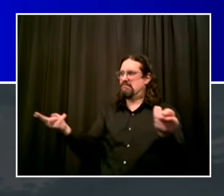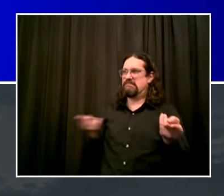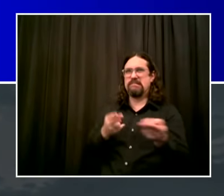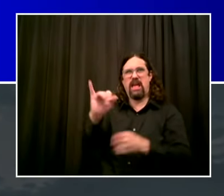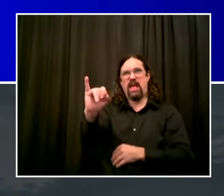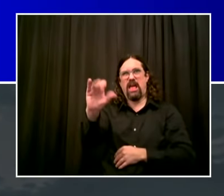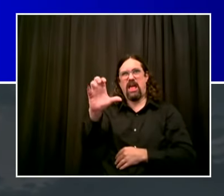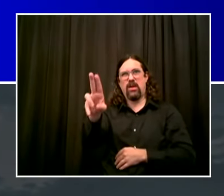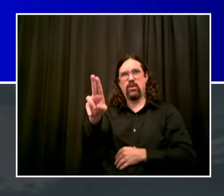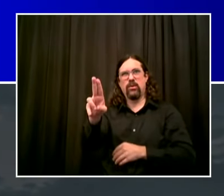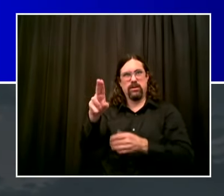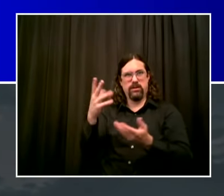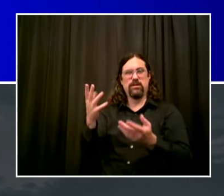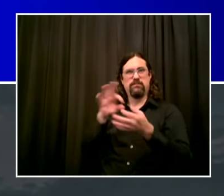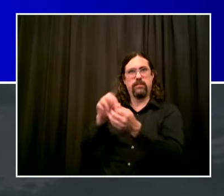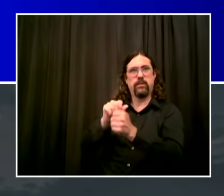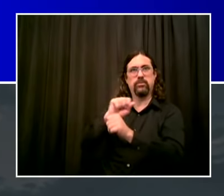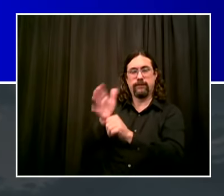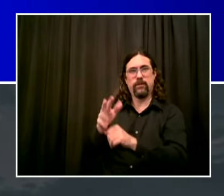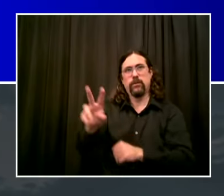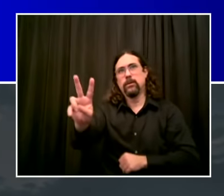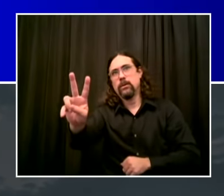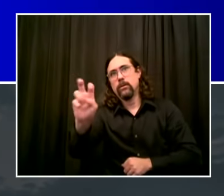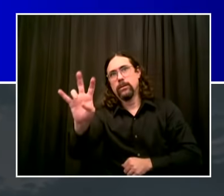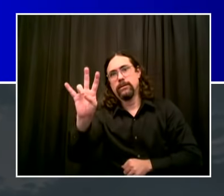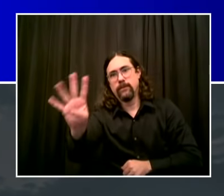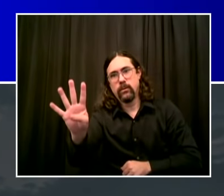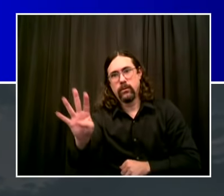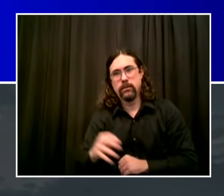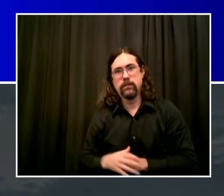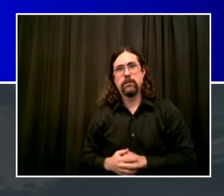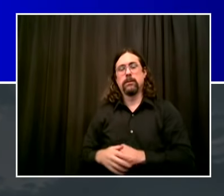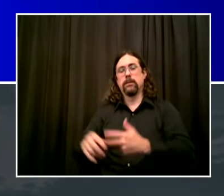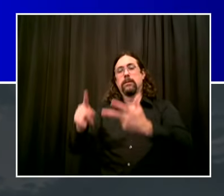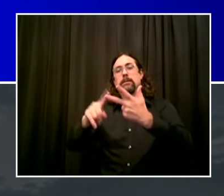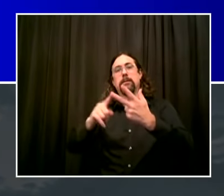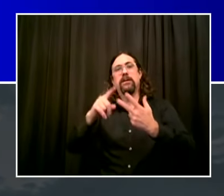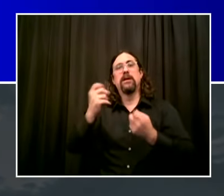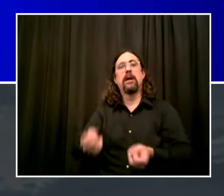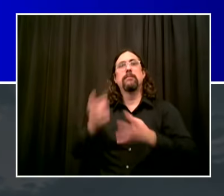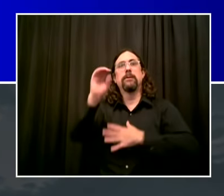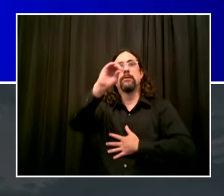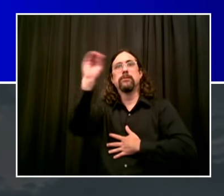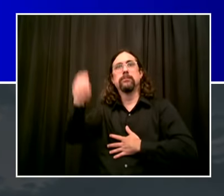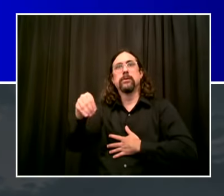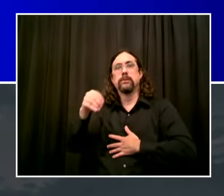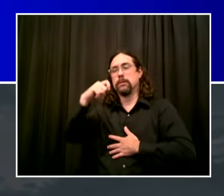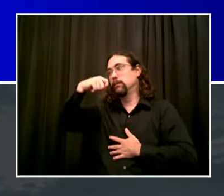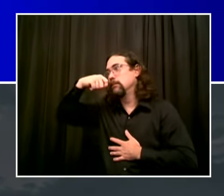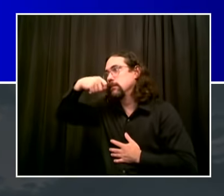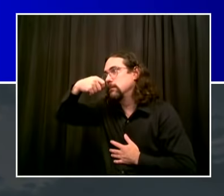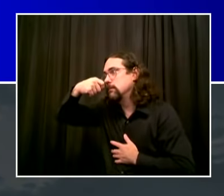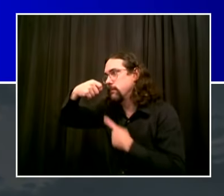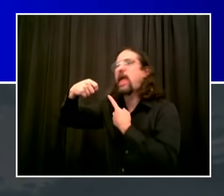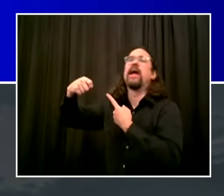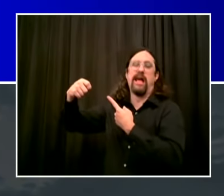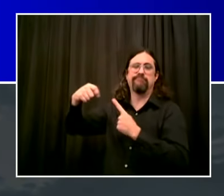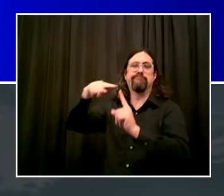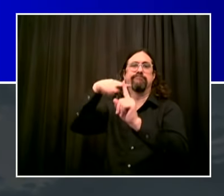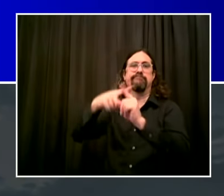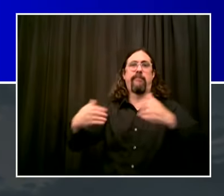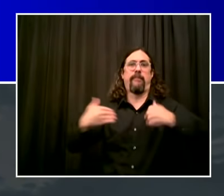for COVID-19, threshold of 15%. Today's report, once again, 2%. So a very good day. A few words in